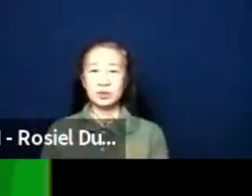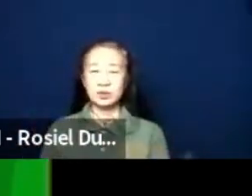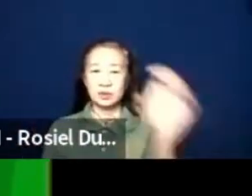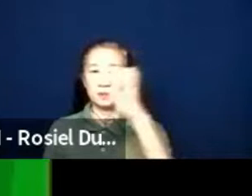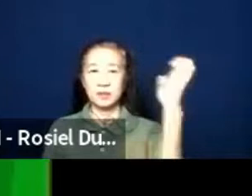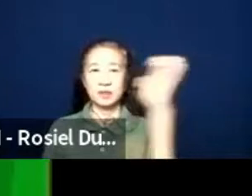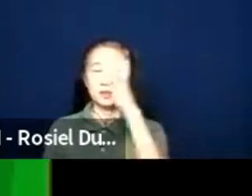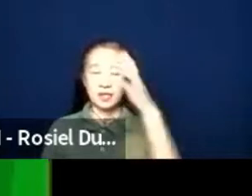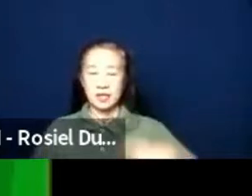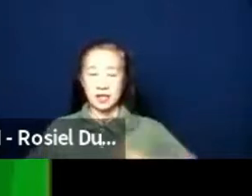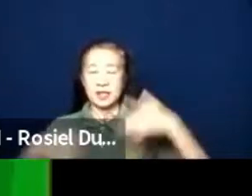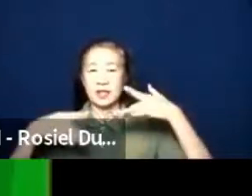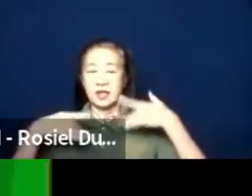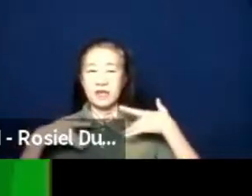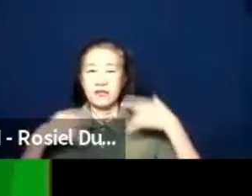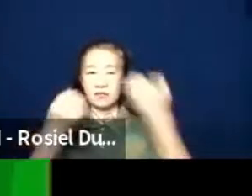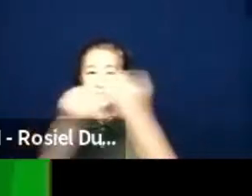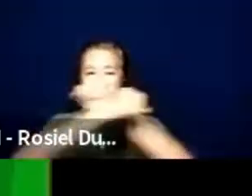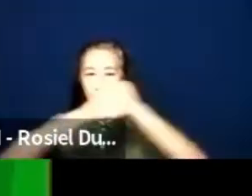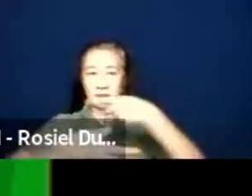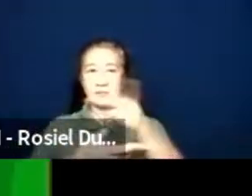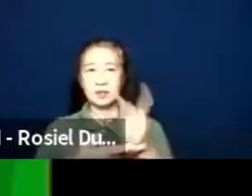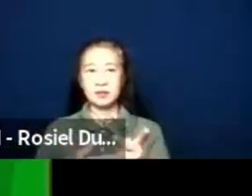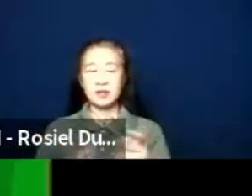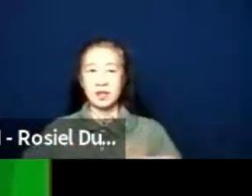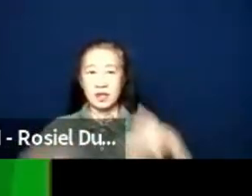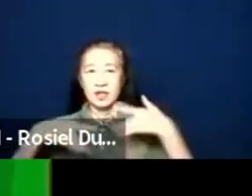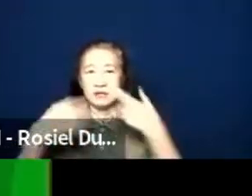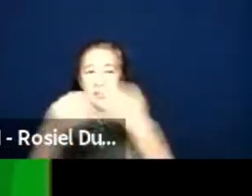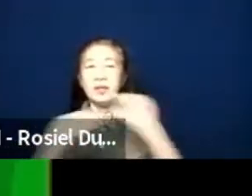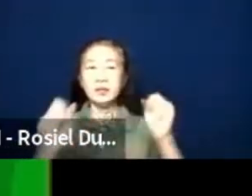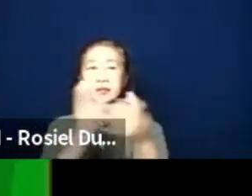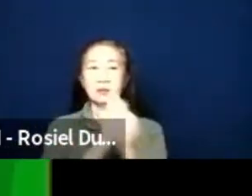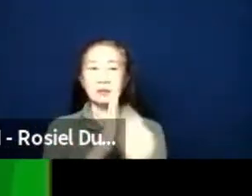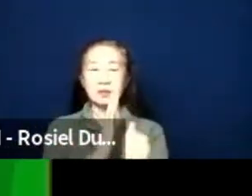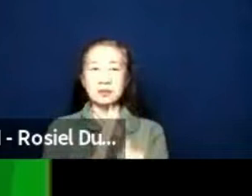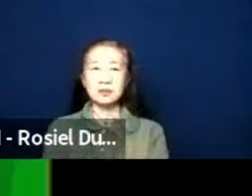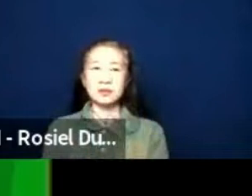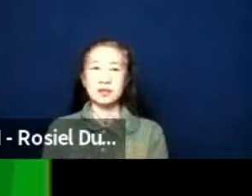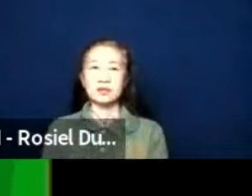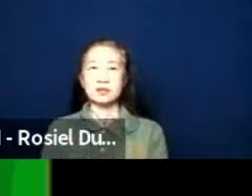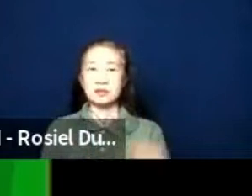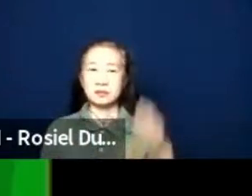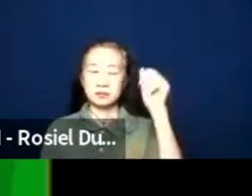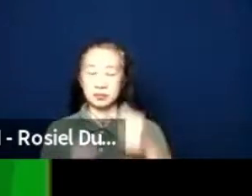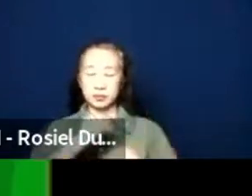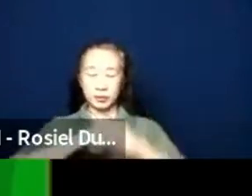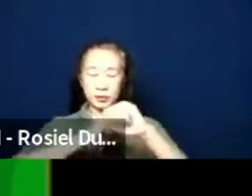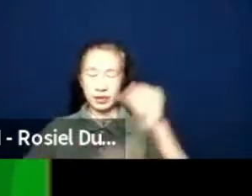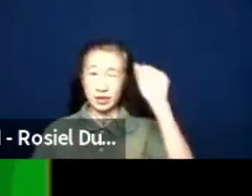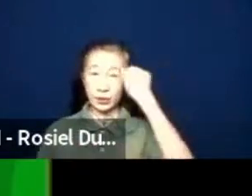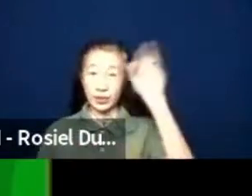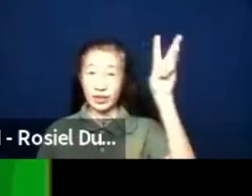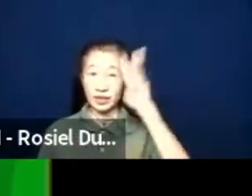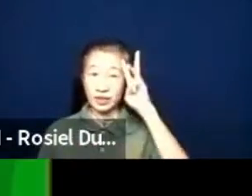emergency or life-saving aspect. Okay, life-saving skills. This toolkit promotes awareness about common household hazards